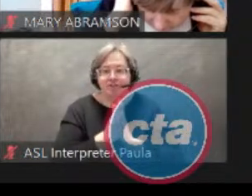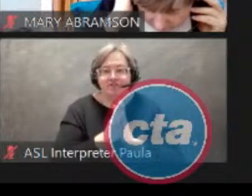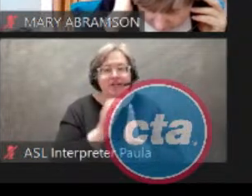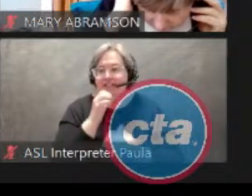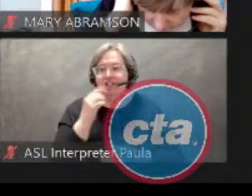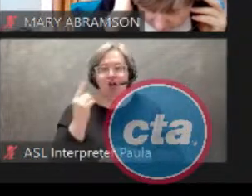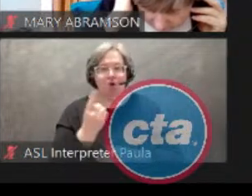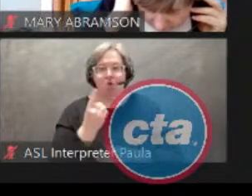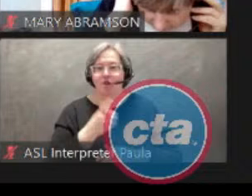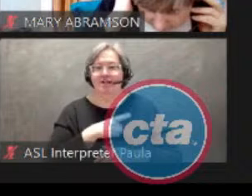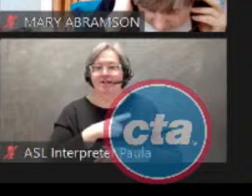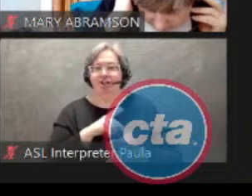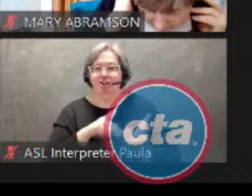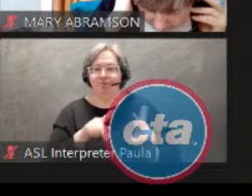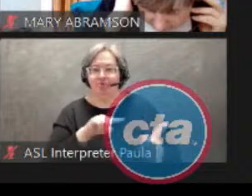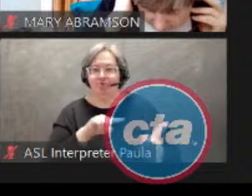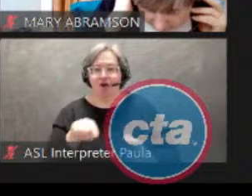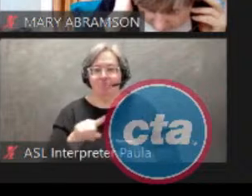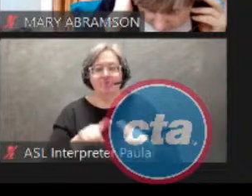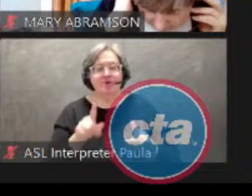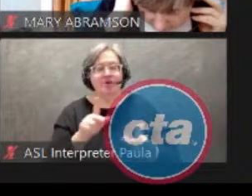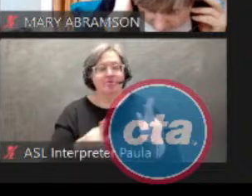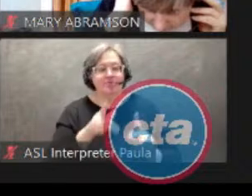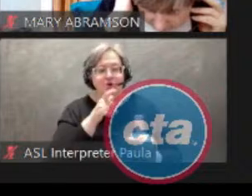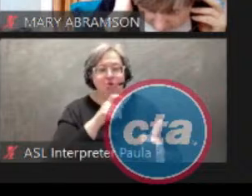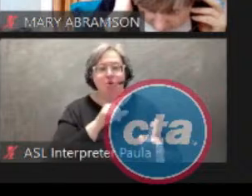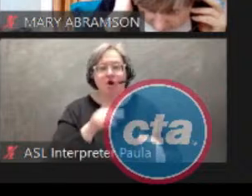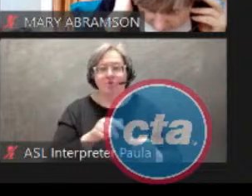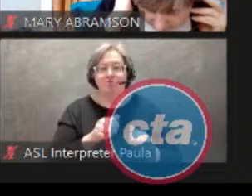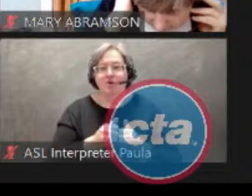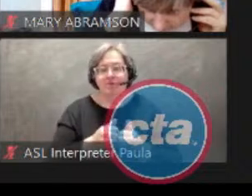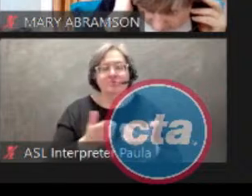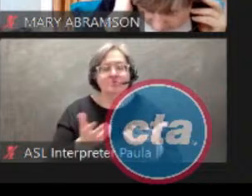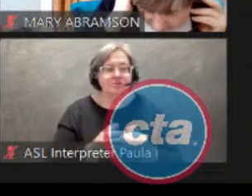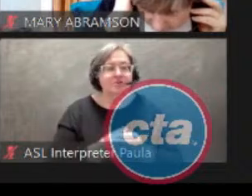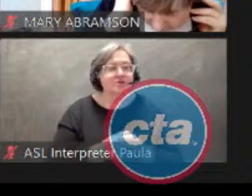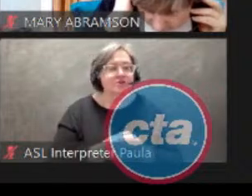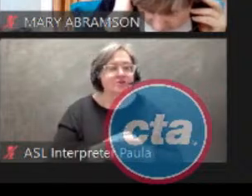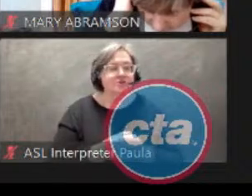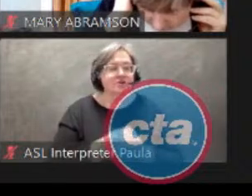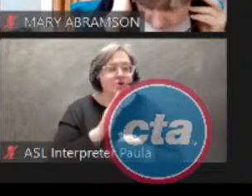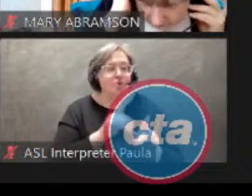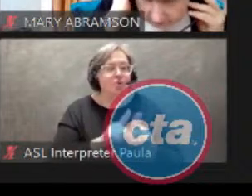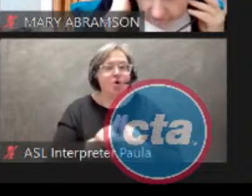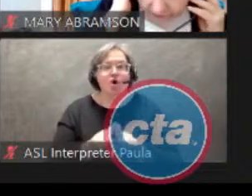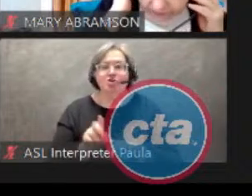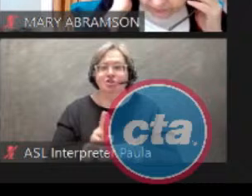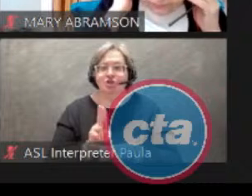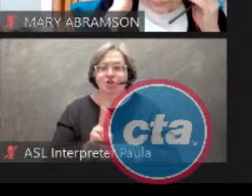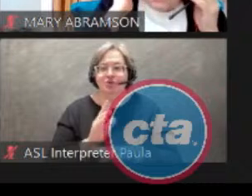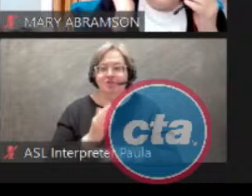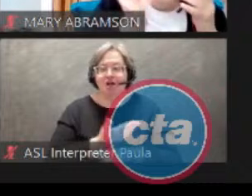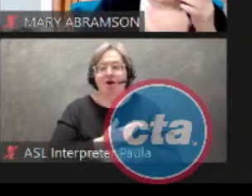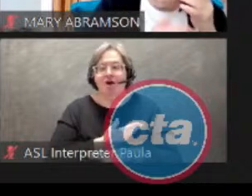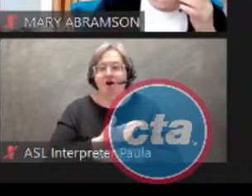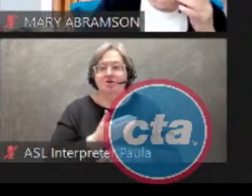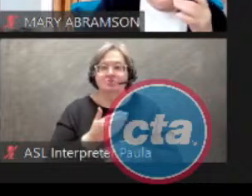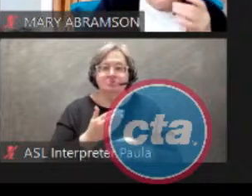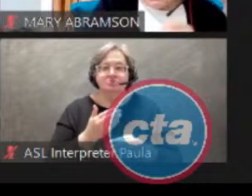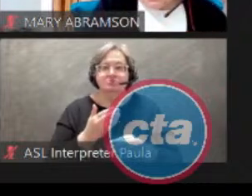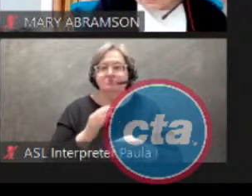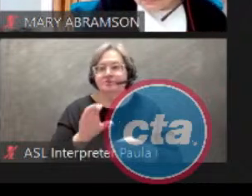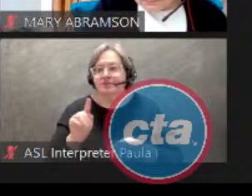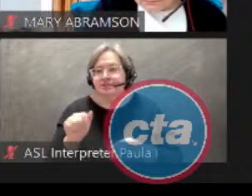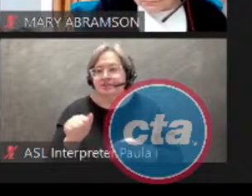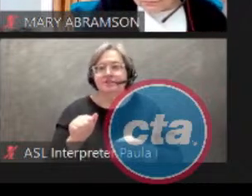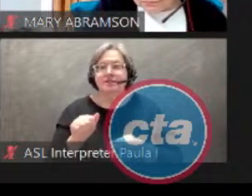just be the delegate people who come, but it's those people who come with them and travel here with them that will also be using our facilities. And we assume that they're going to,